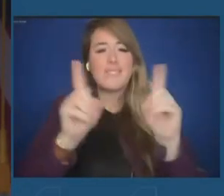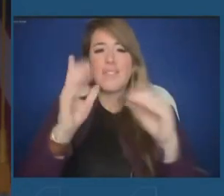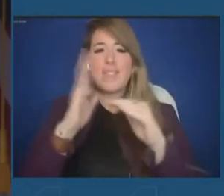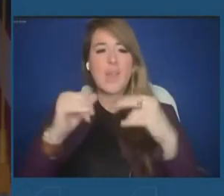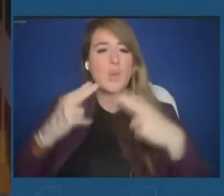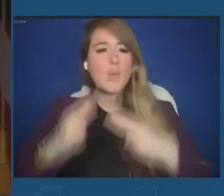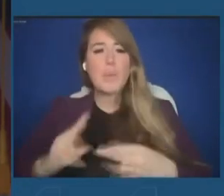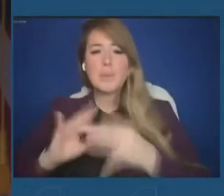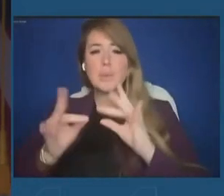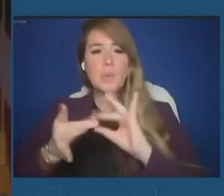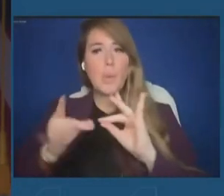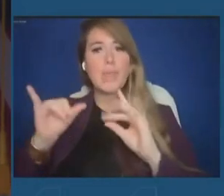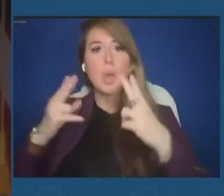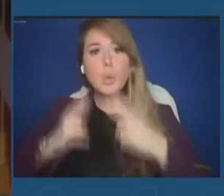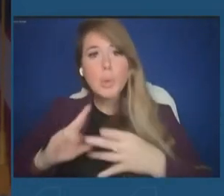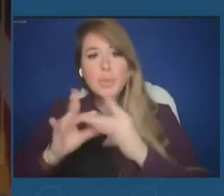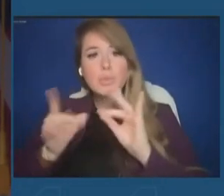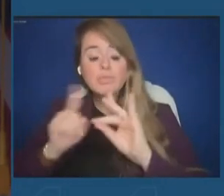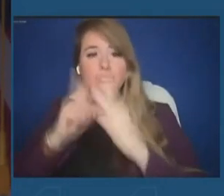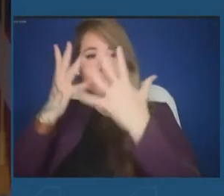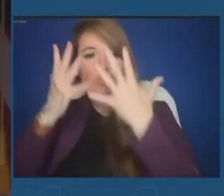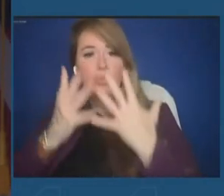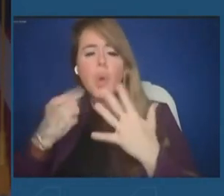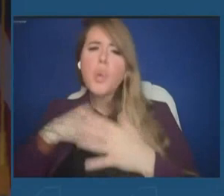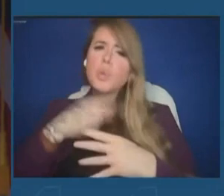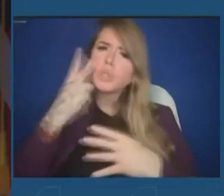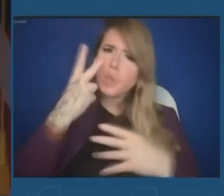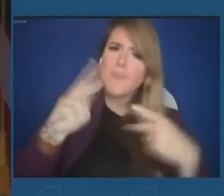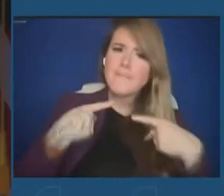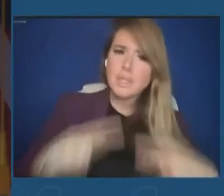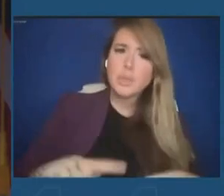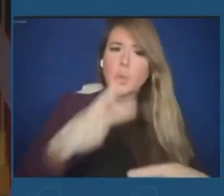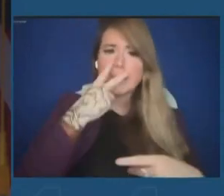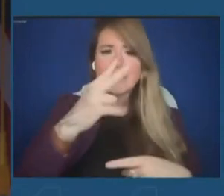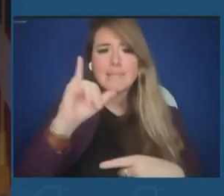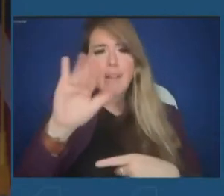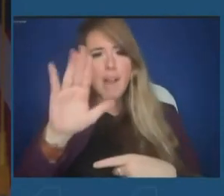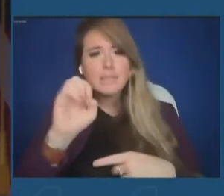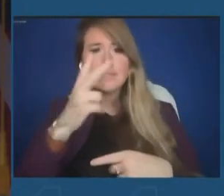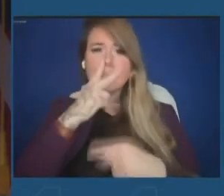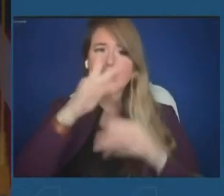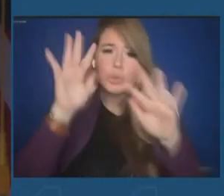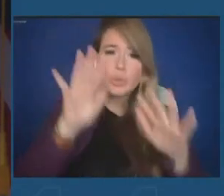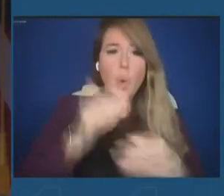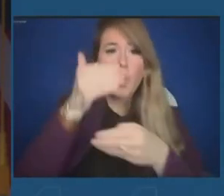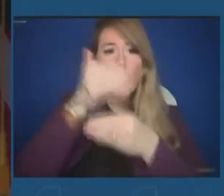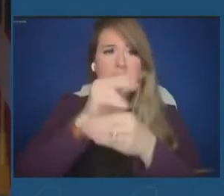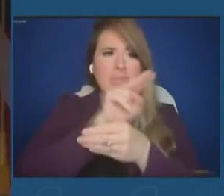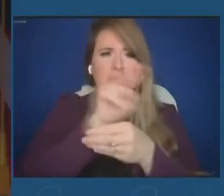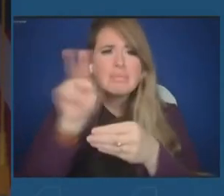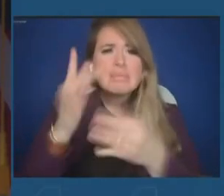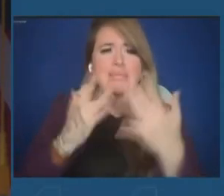are the physical effects. We all saw it, I mean, in disbelief. You could not see out your window for so long. I was here.